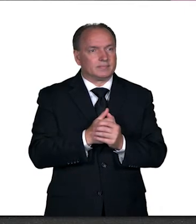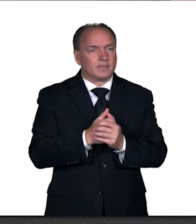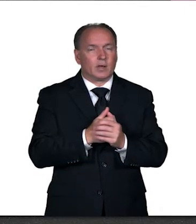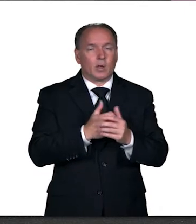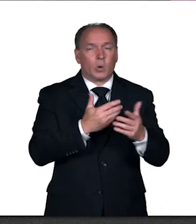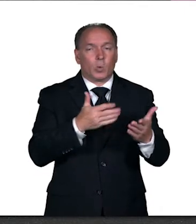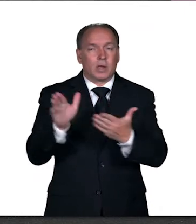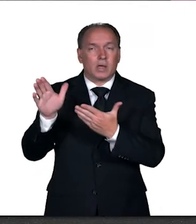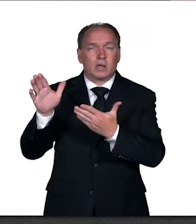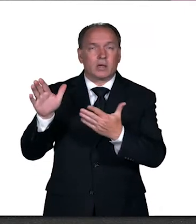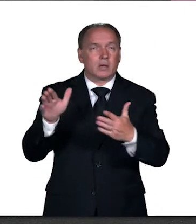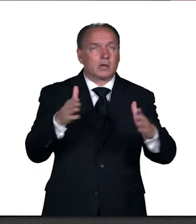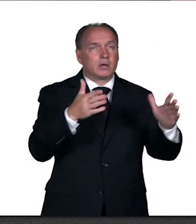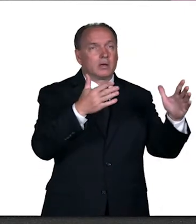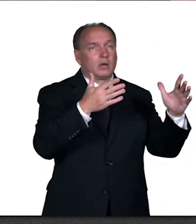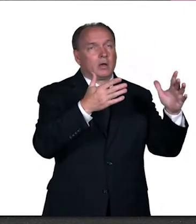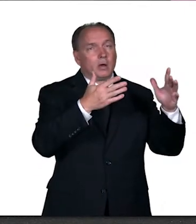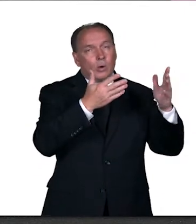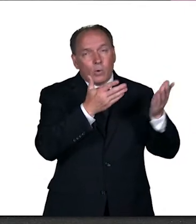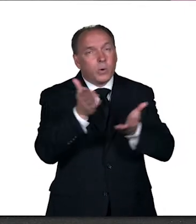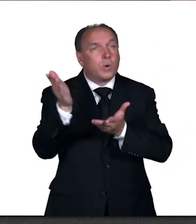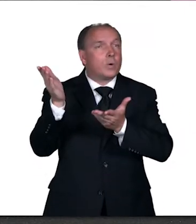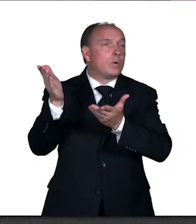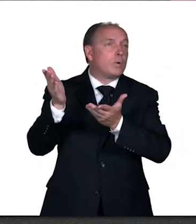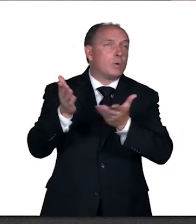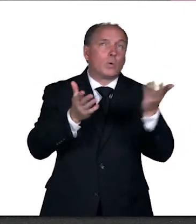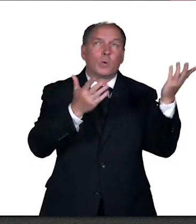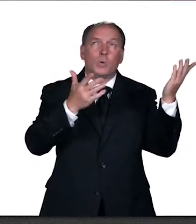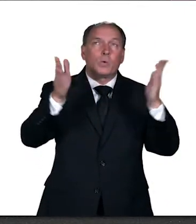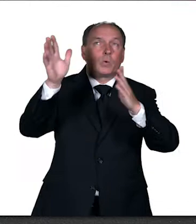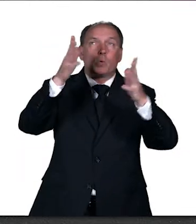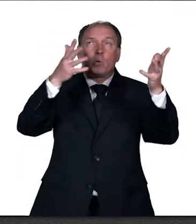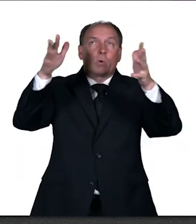The wind blows them loose, sweeping them into the sky.